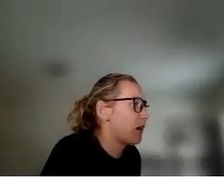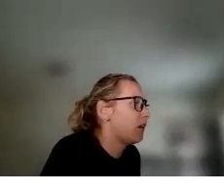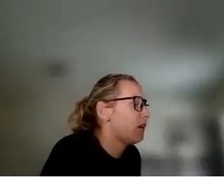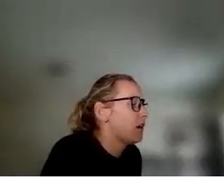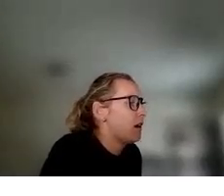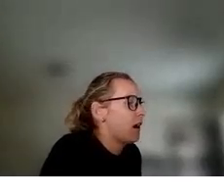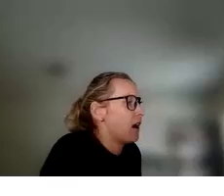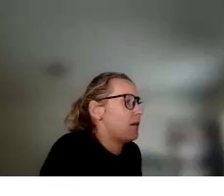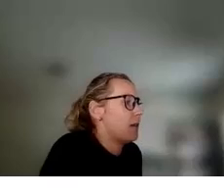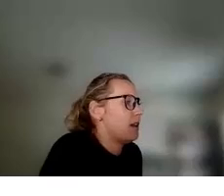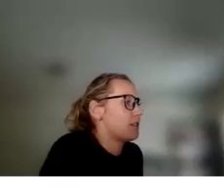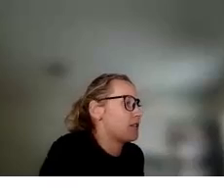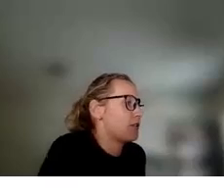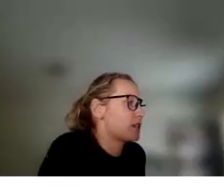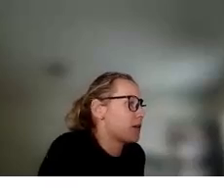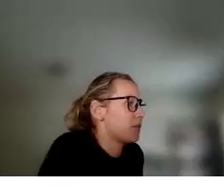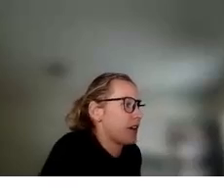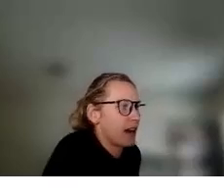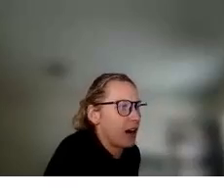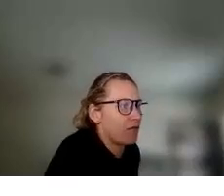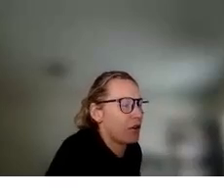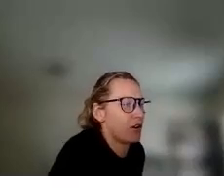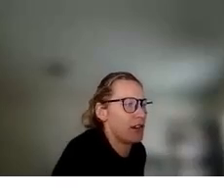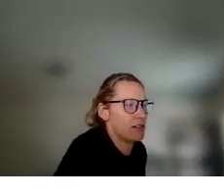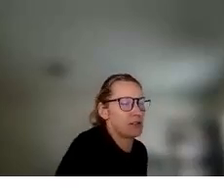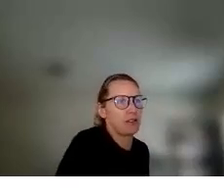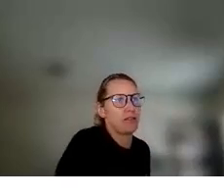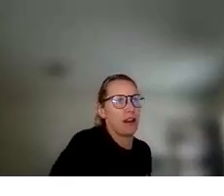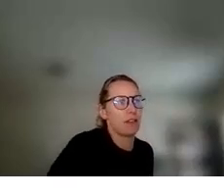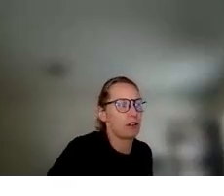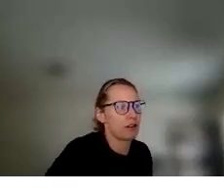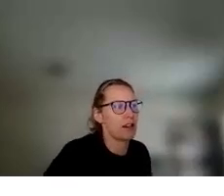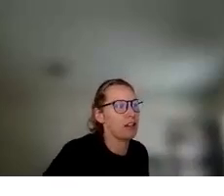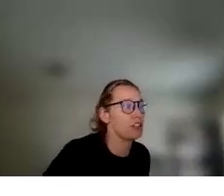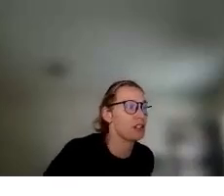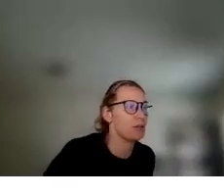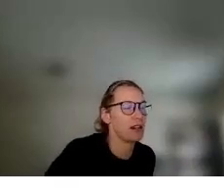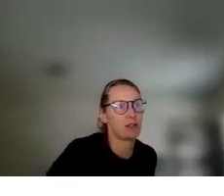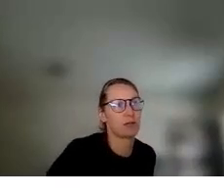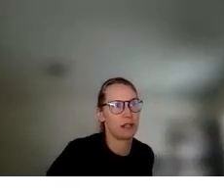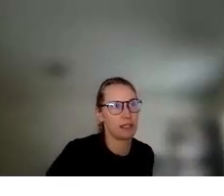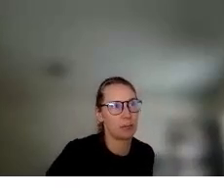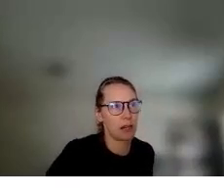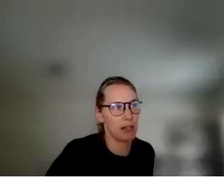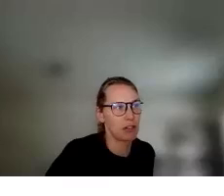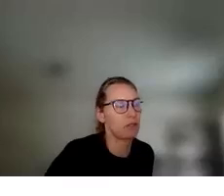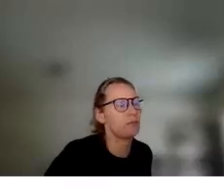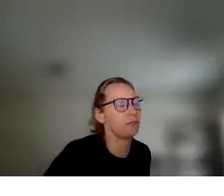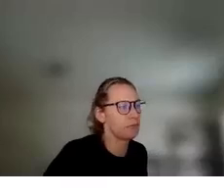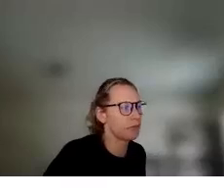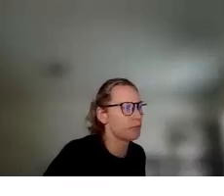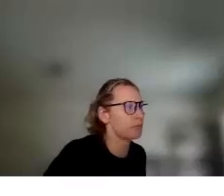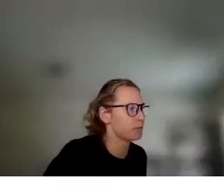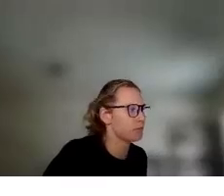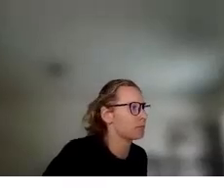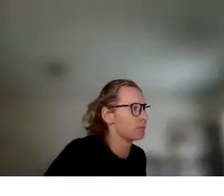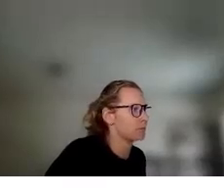modifiers as well. And so those can be very helpful, and those are found on our HCBS rates page.